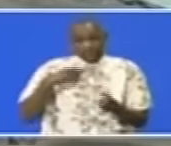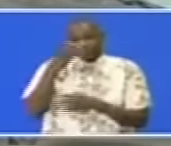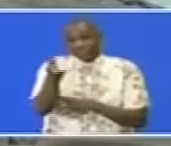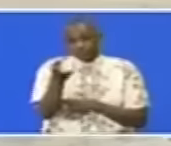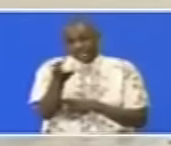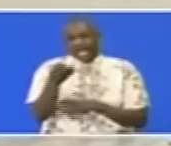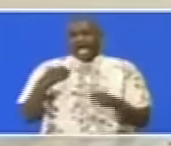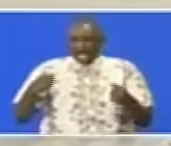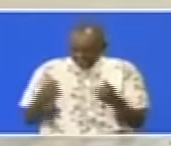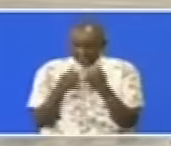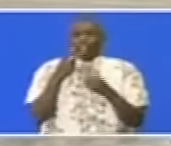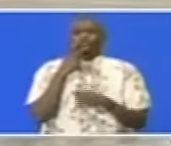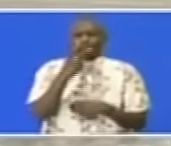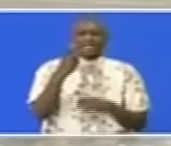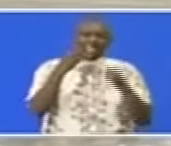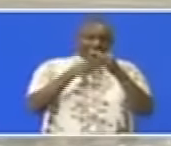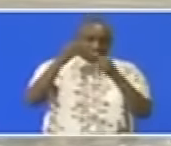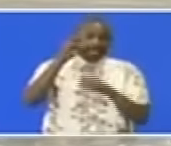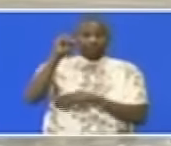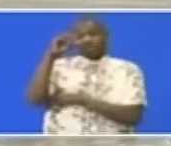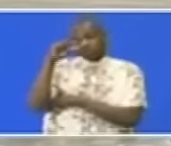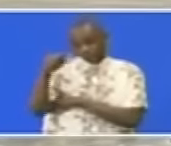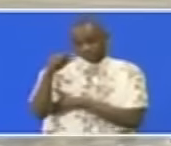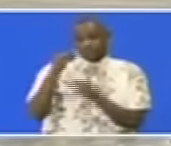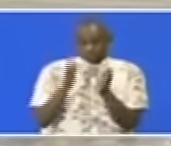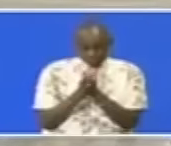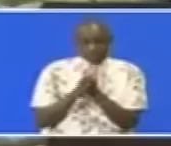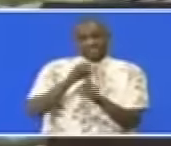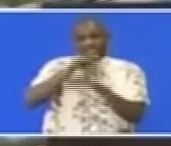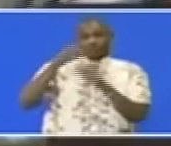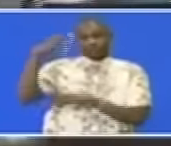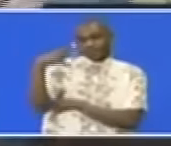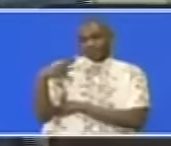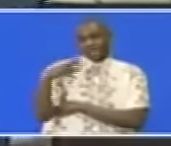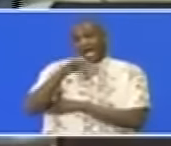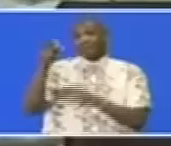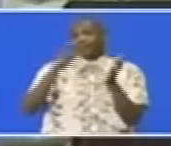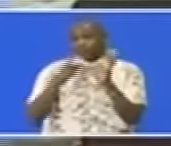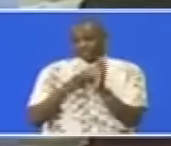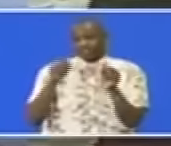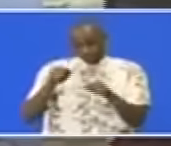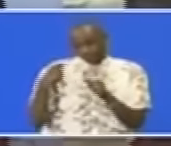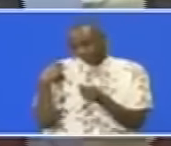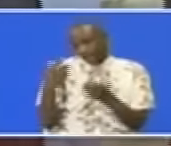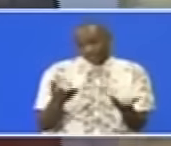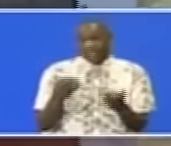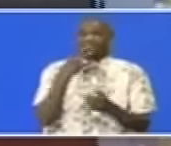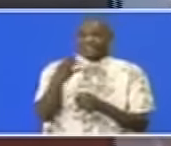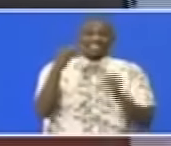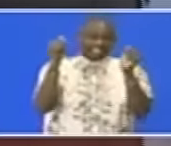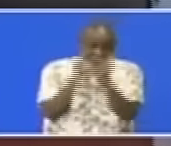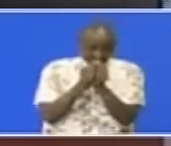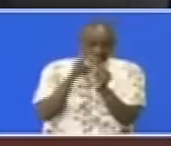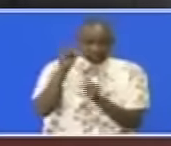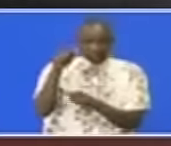in an additional 280 megawatts to the national grid. Other projects in the pipeline include the 310